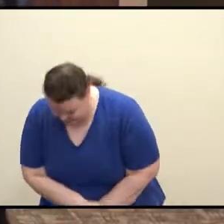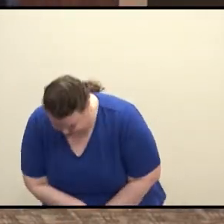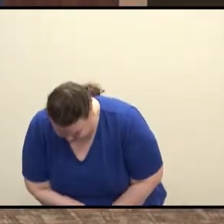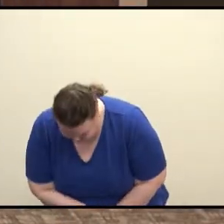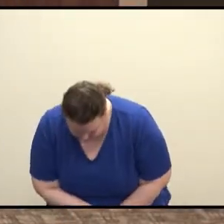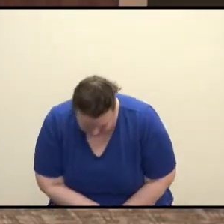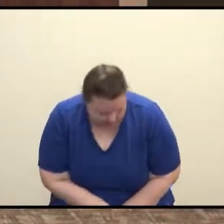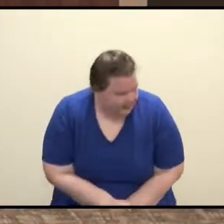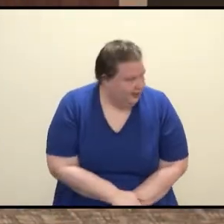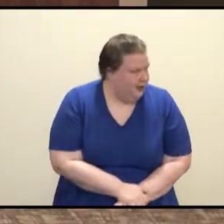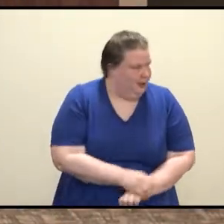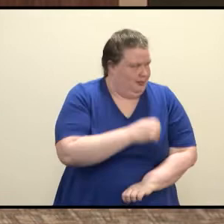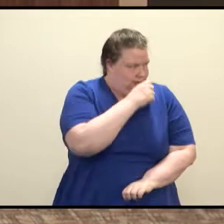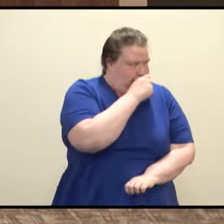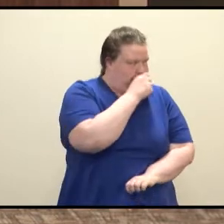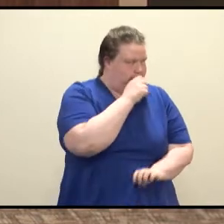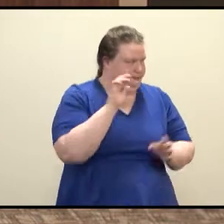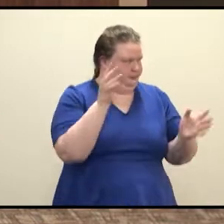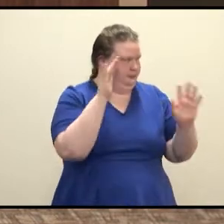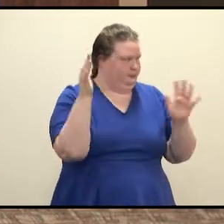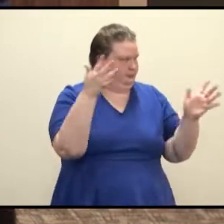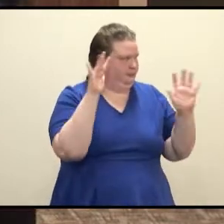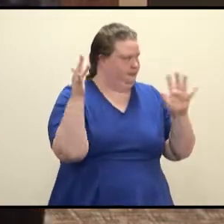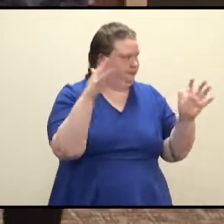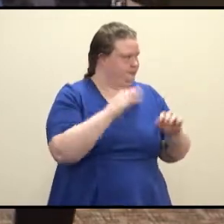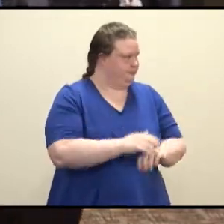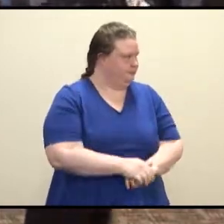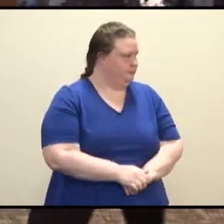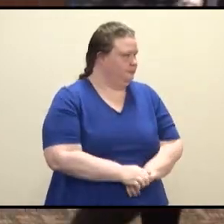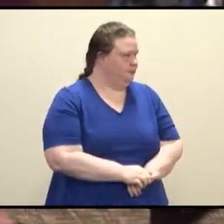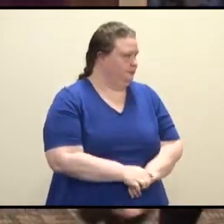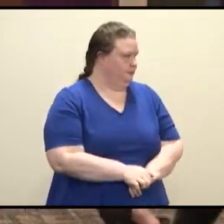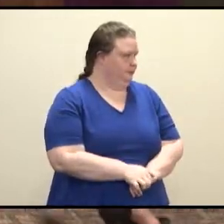You may take your seat up on the board. You can take your seat up there.